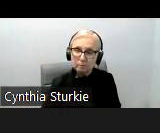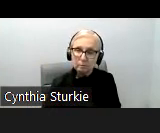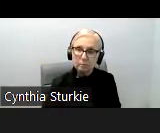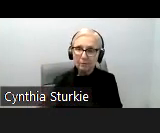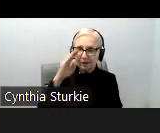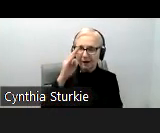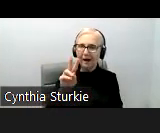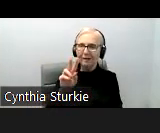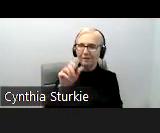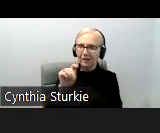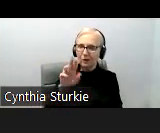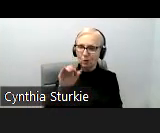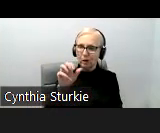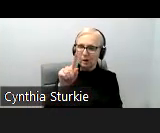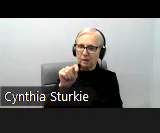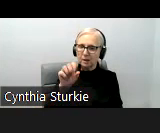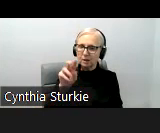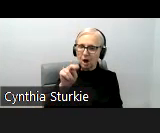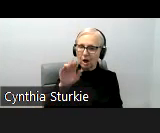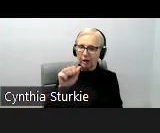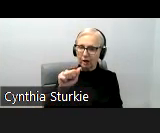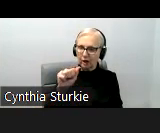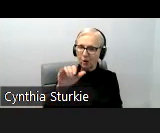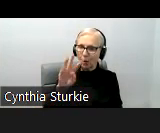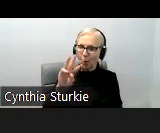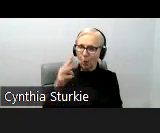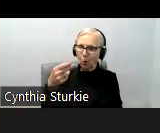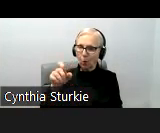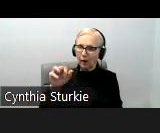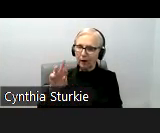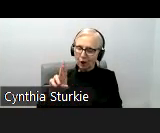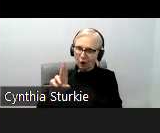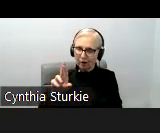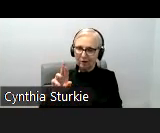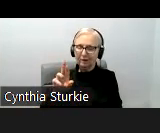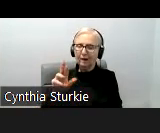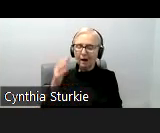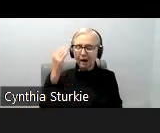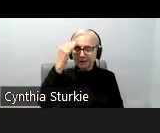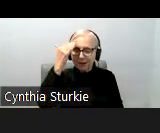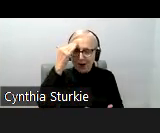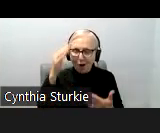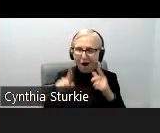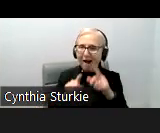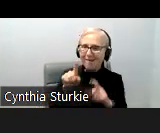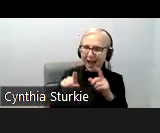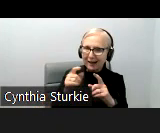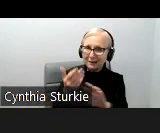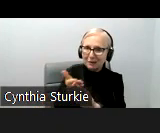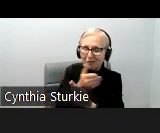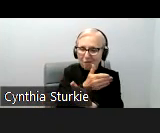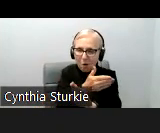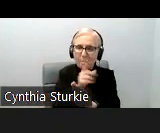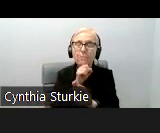Hi, Victoria. It's Tanya Wheeler. Hi, Tanya. Hey, so I know I've asked this question before. I want to